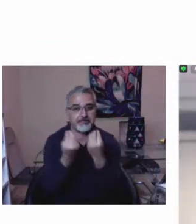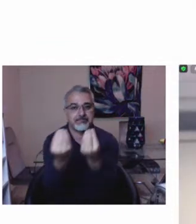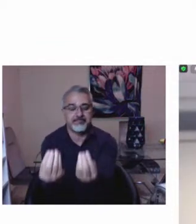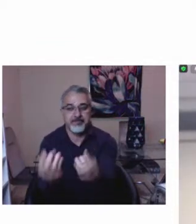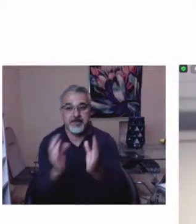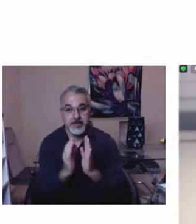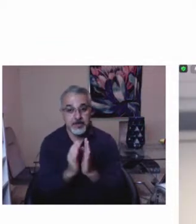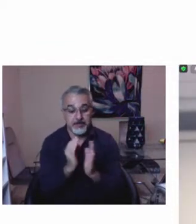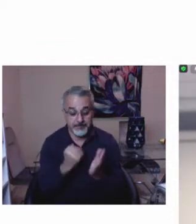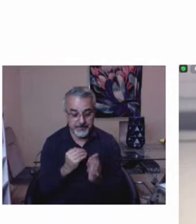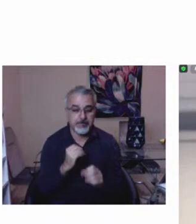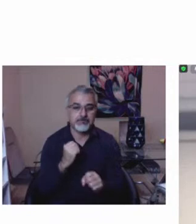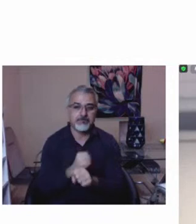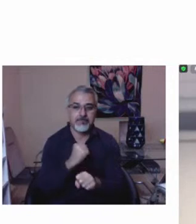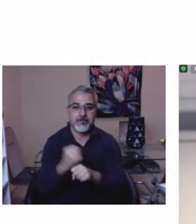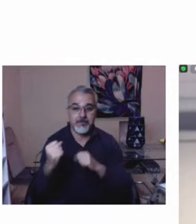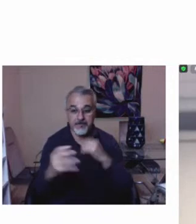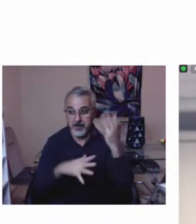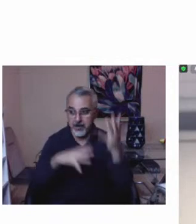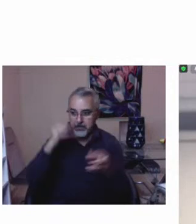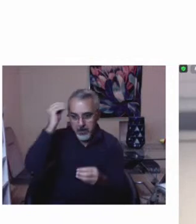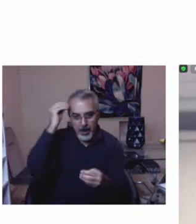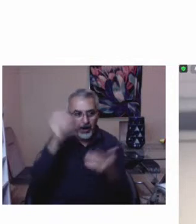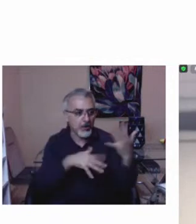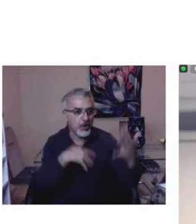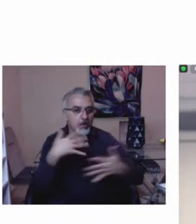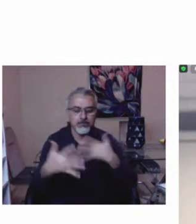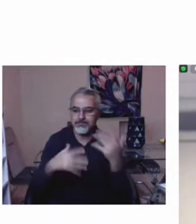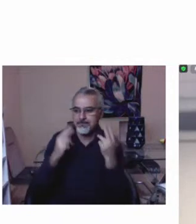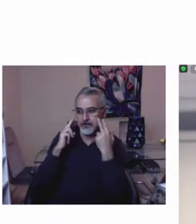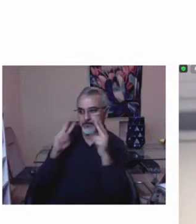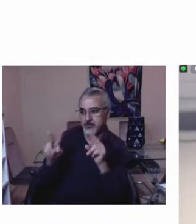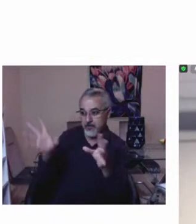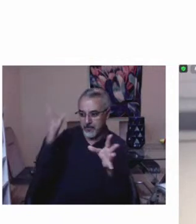to reinforce the capacities of the UN